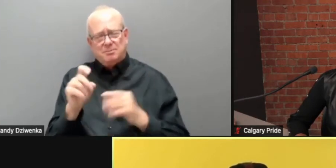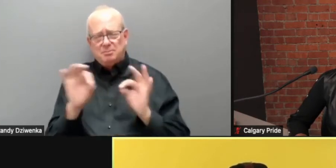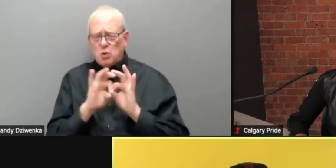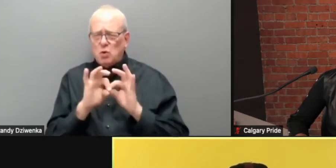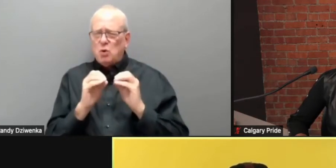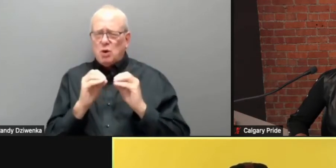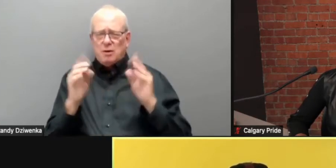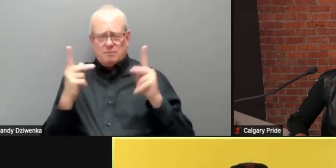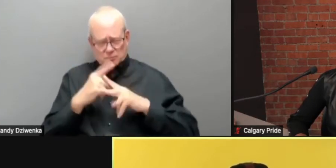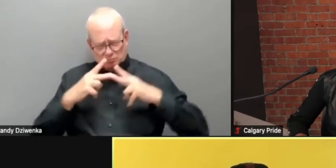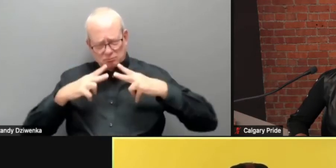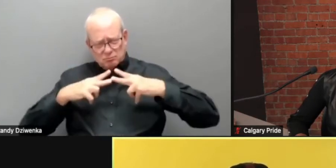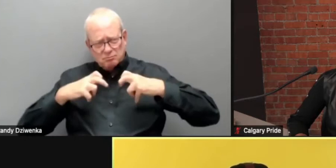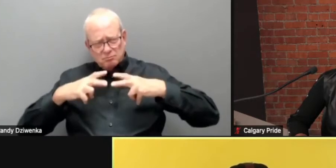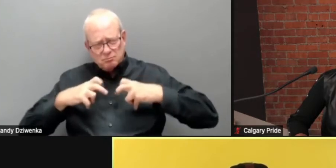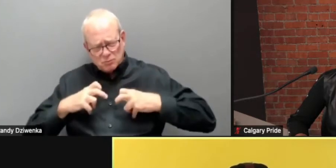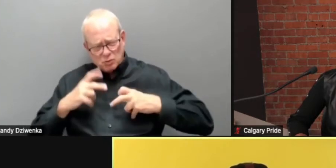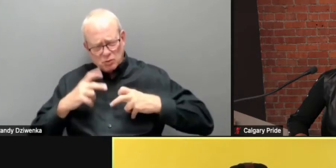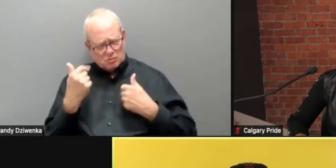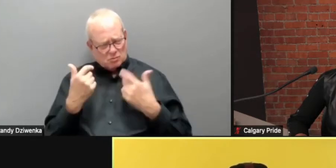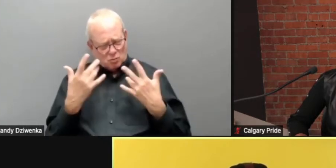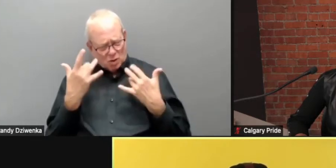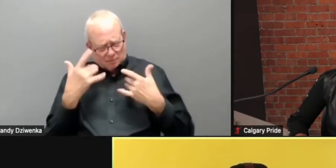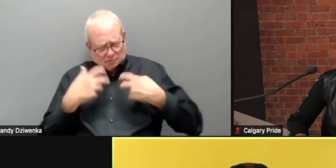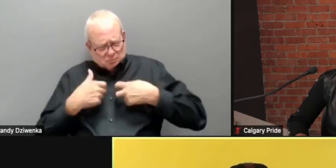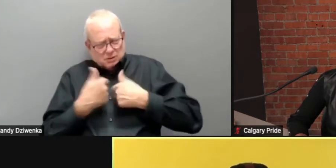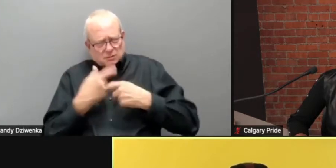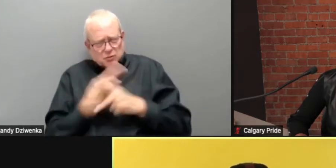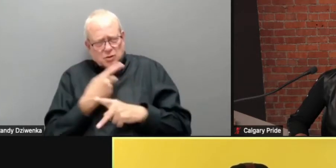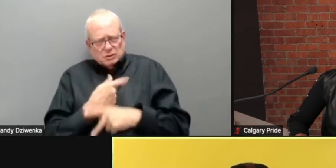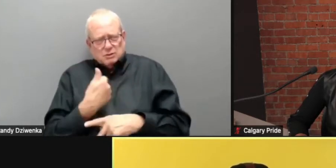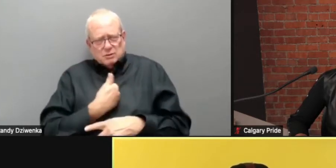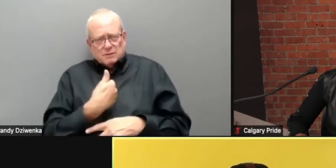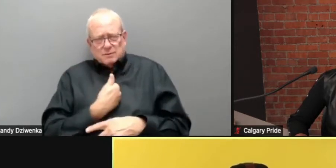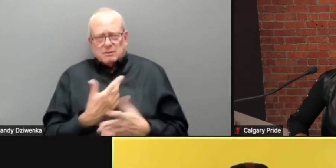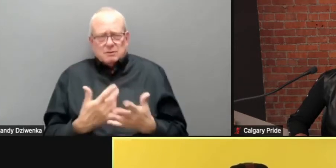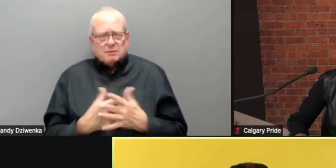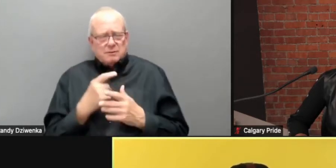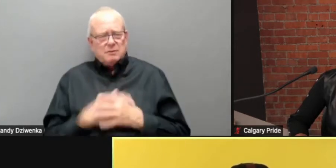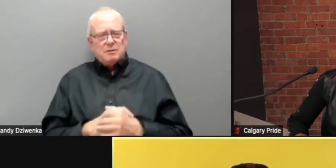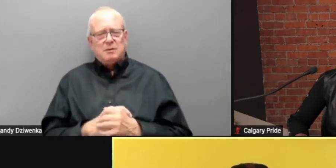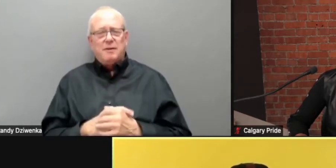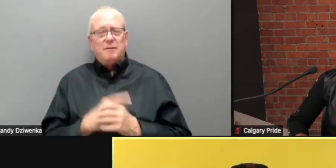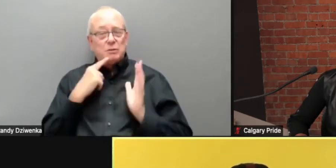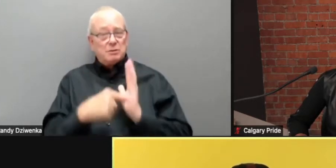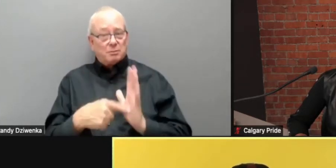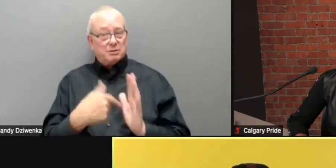your own battle. The way I did, if I would have remained in closet, I would have been still